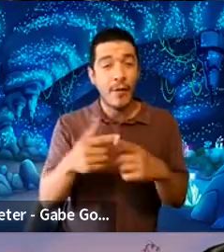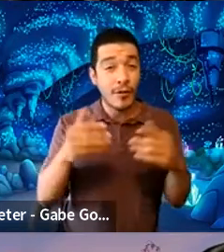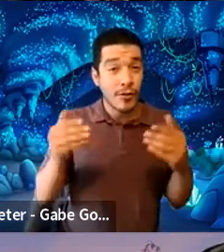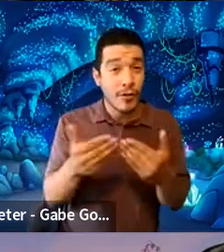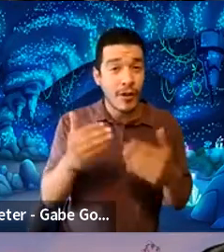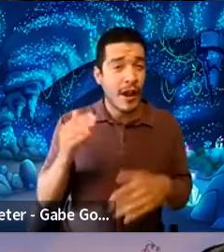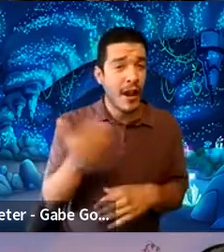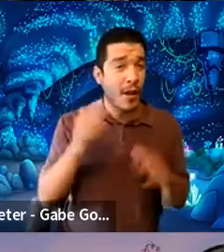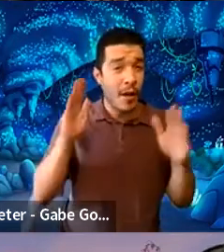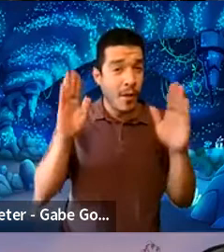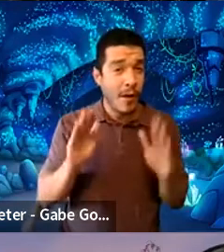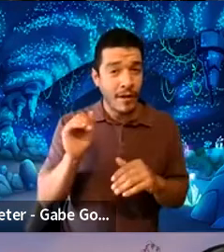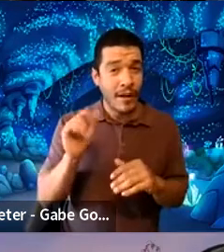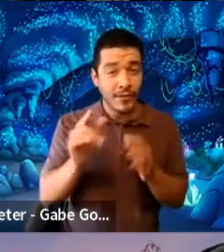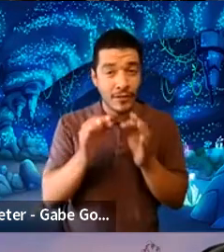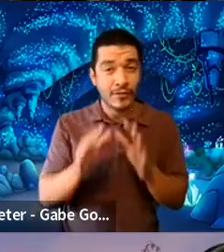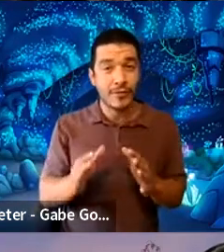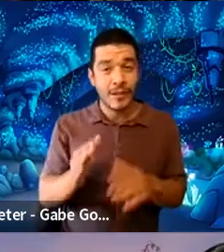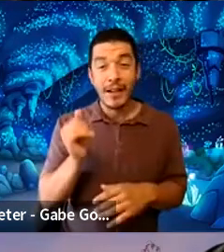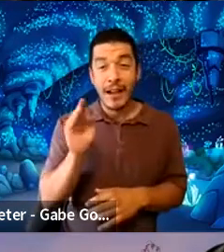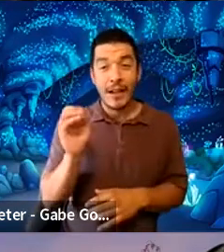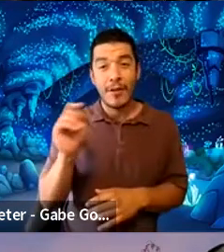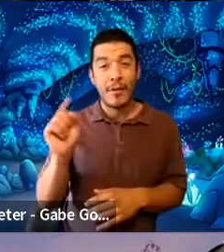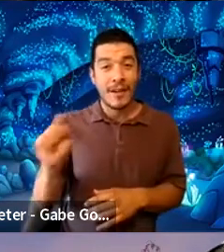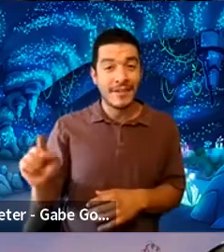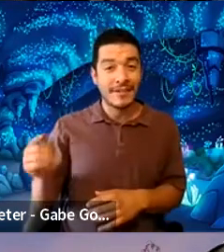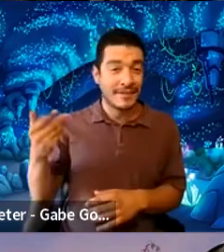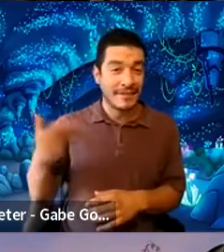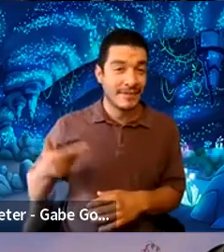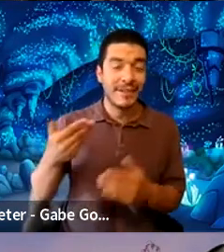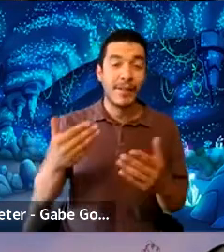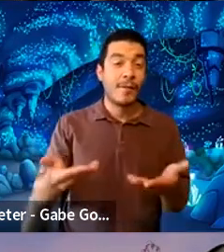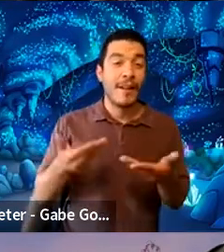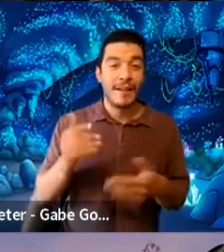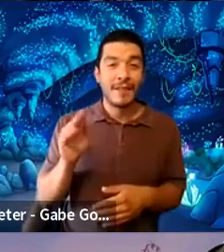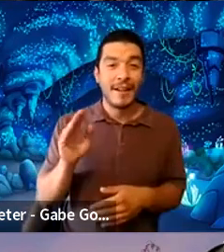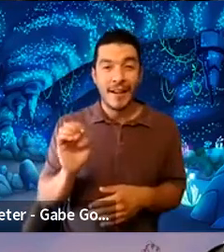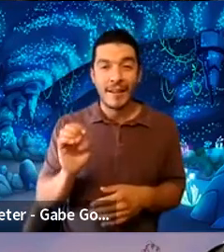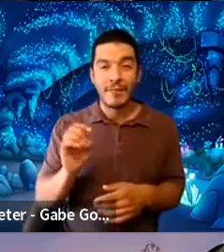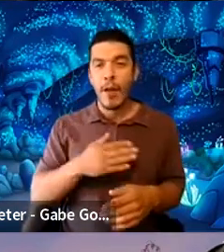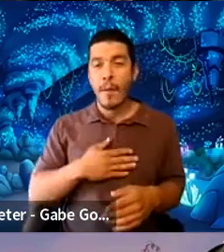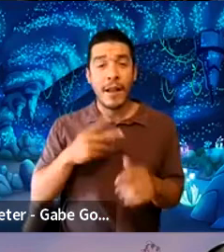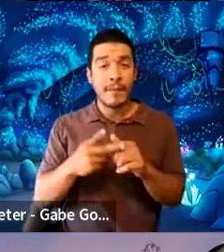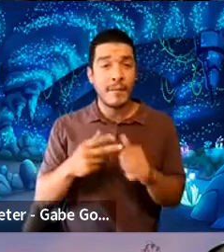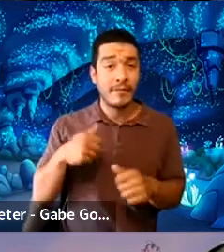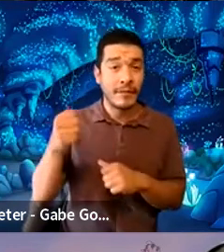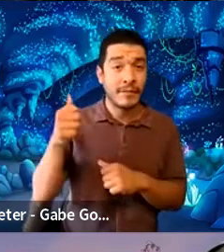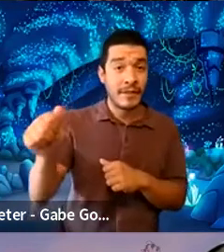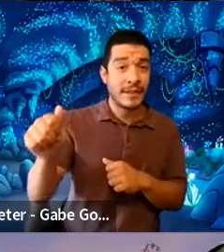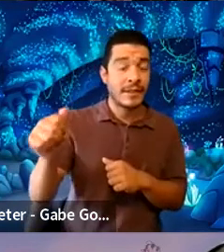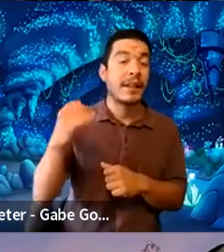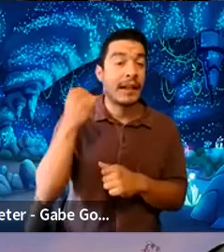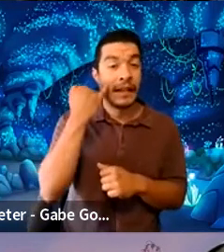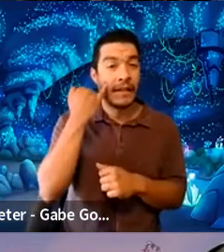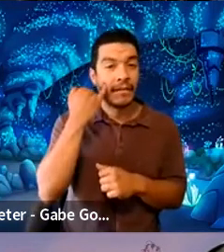our wonderful ASL interpreter, Gabe Gomez. So welcome, Gabe. So please keep Gabe